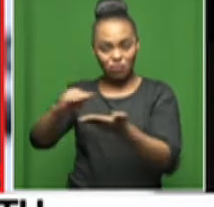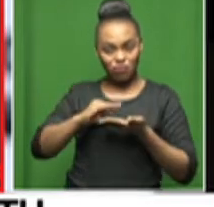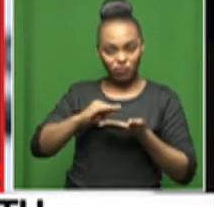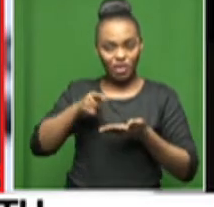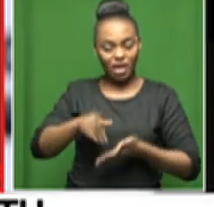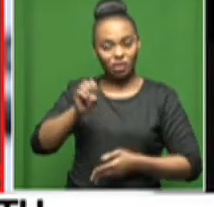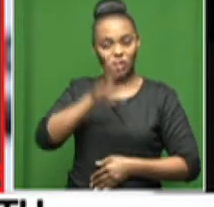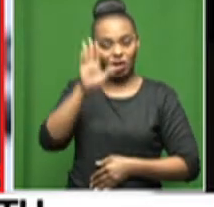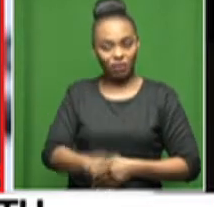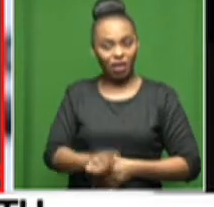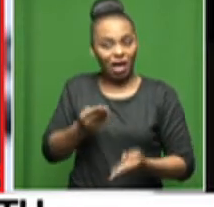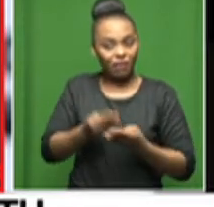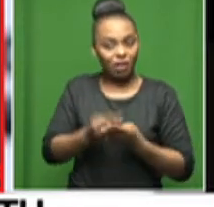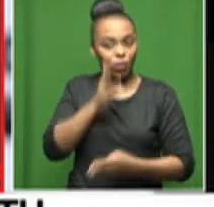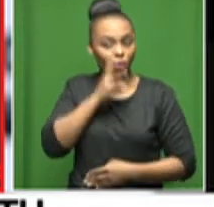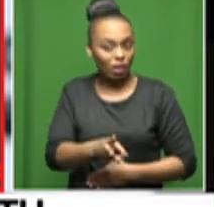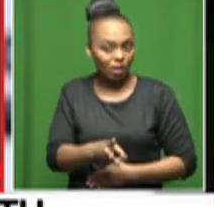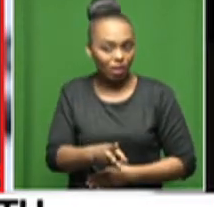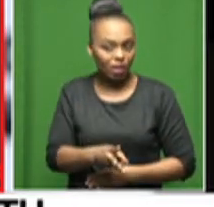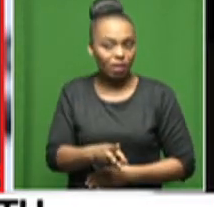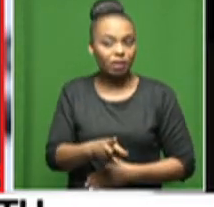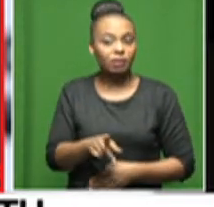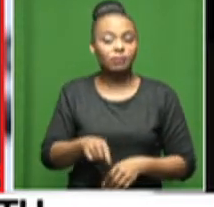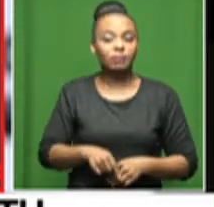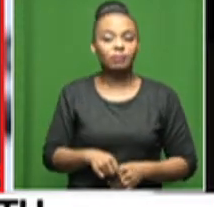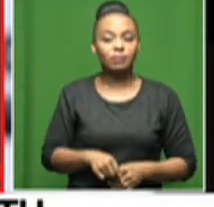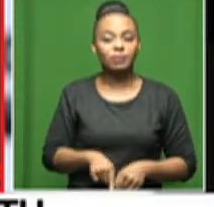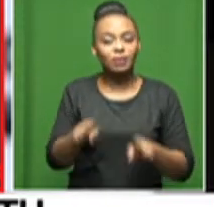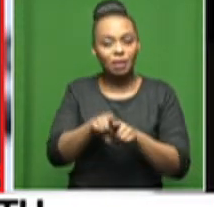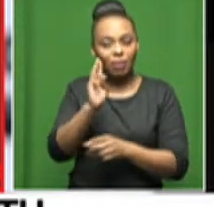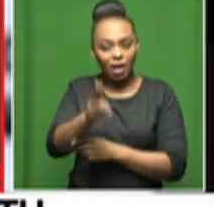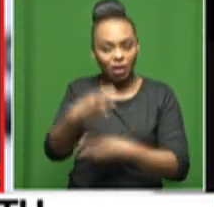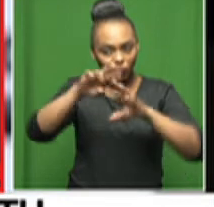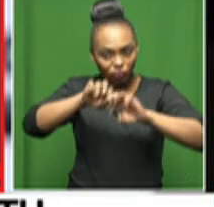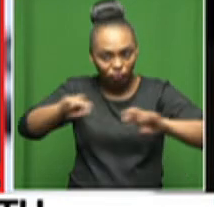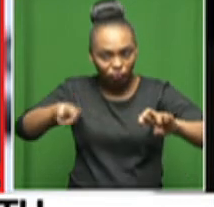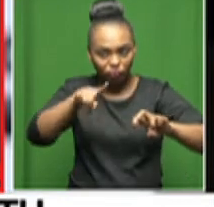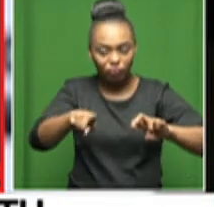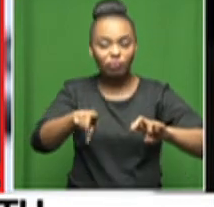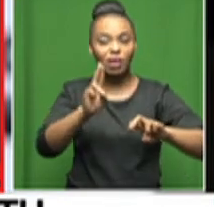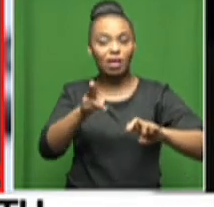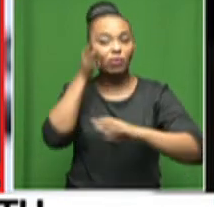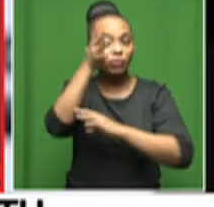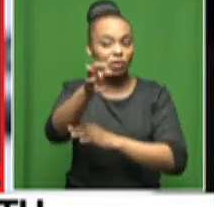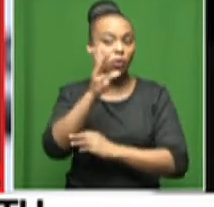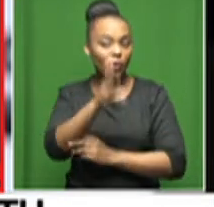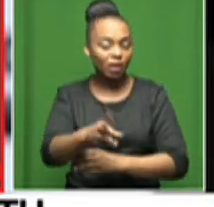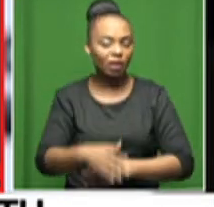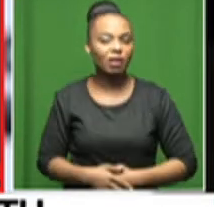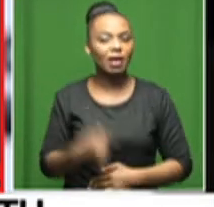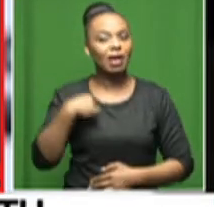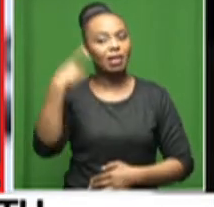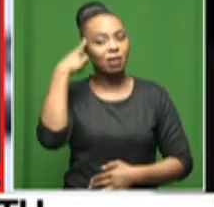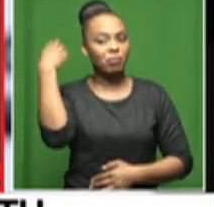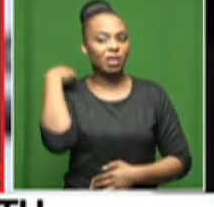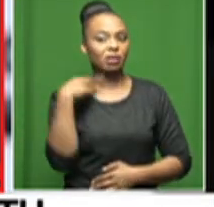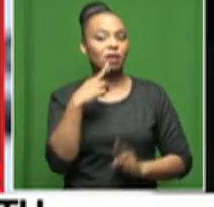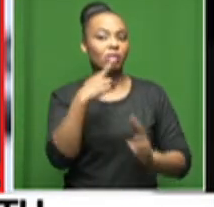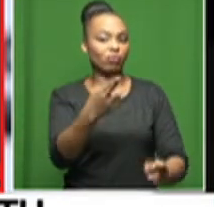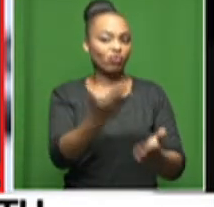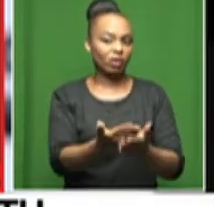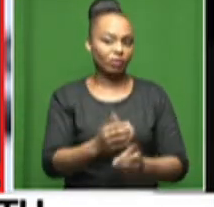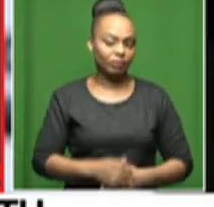with mutation of this virus in future? I will hold it there, and I think if we can start with the Honourable Minister.